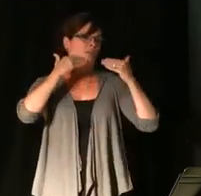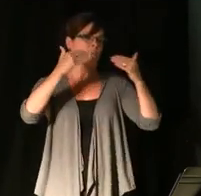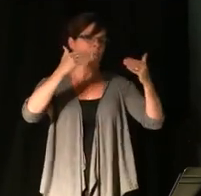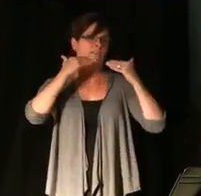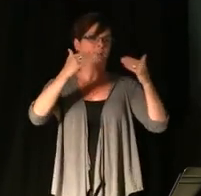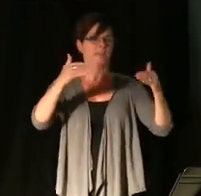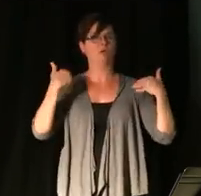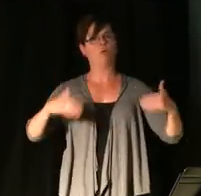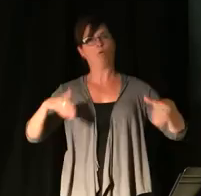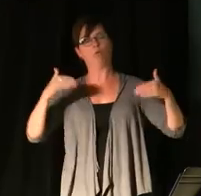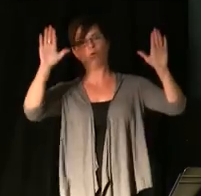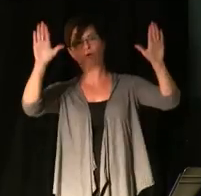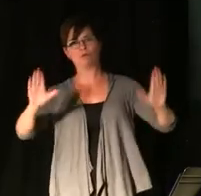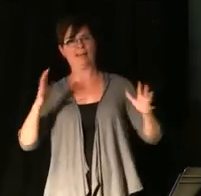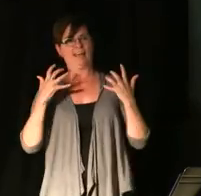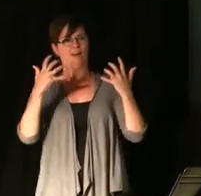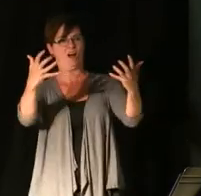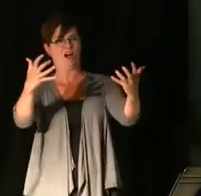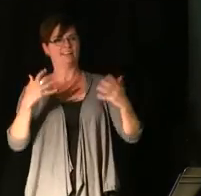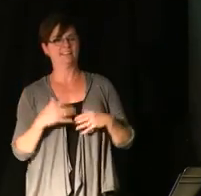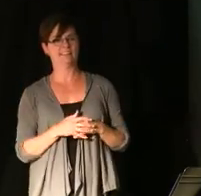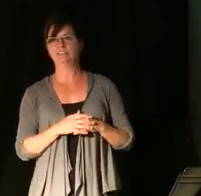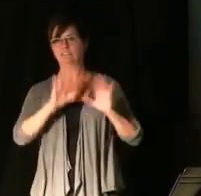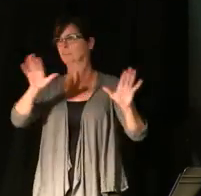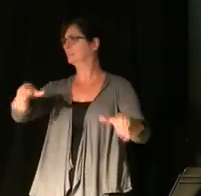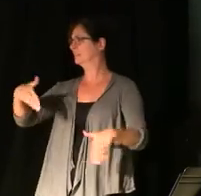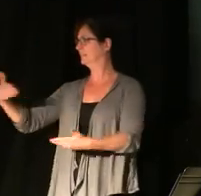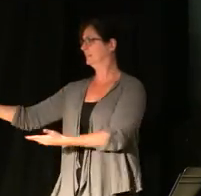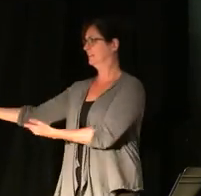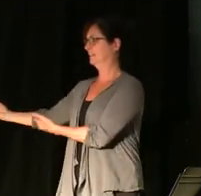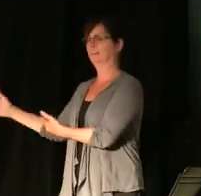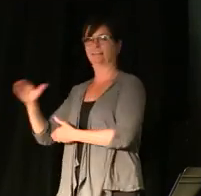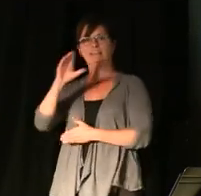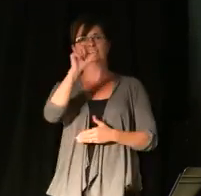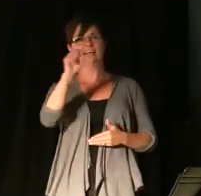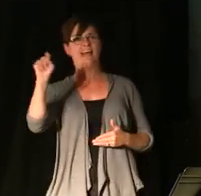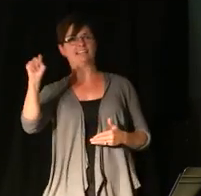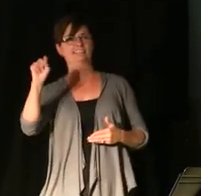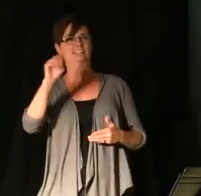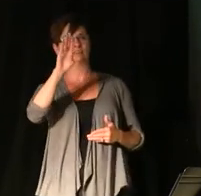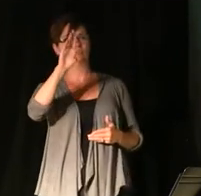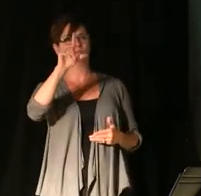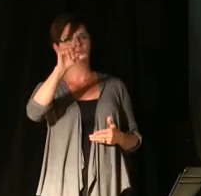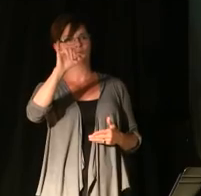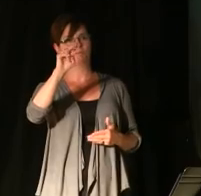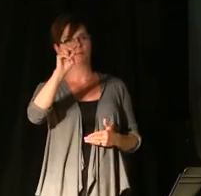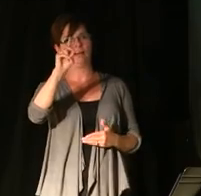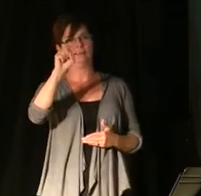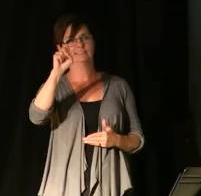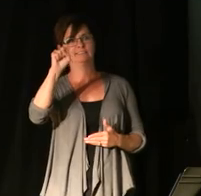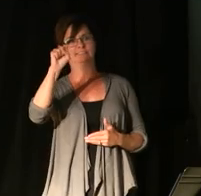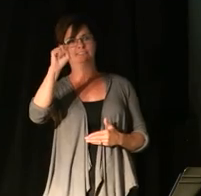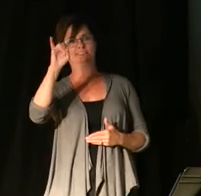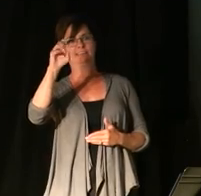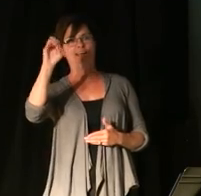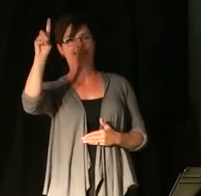so much for being such a great audience to the show. Here's the whole cast of Blindsided.